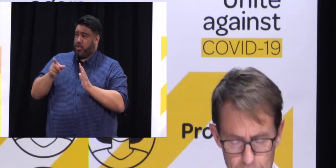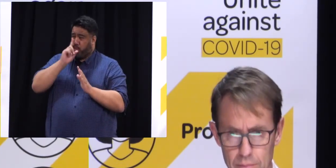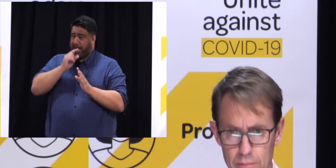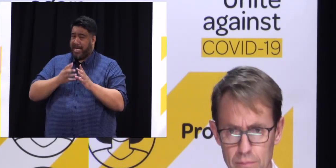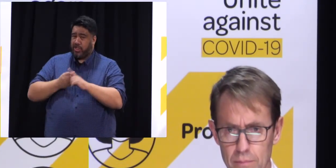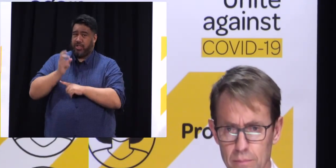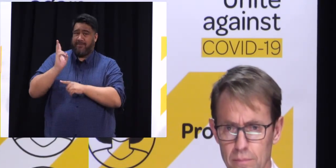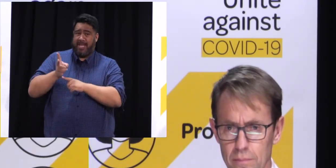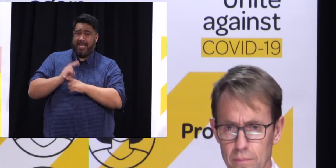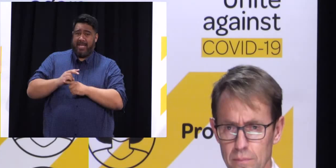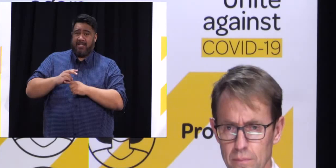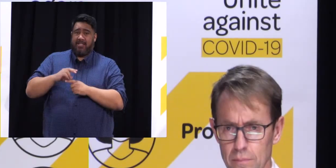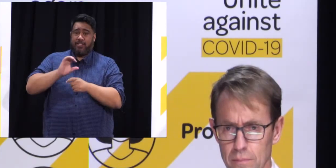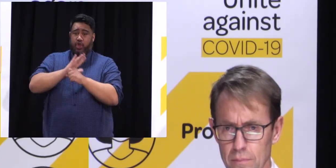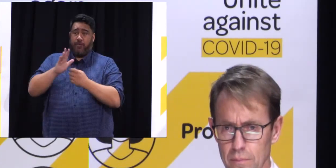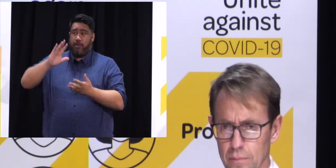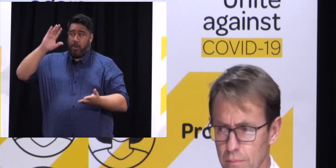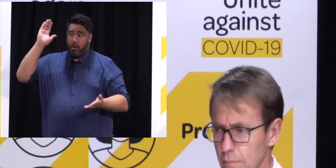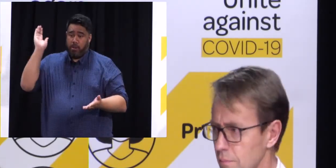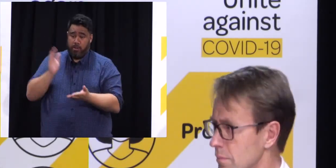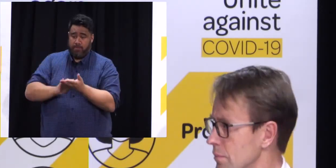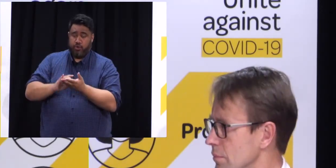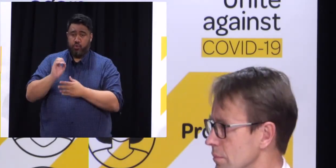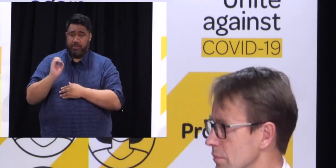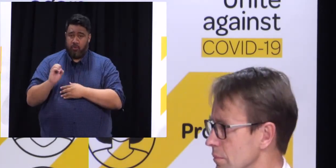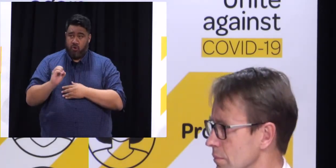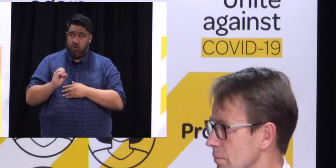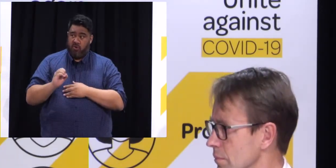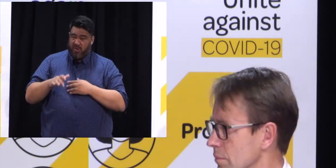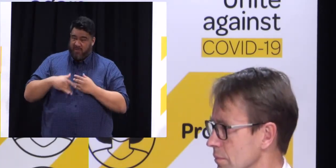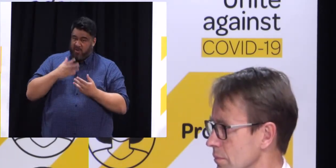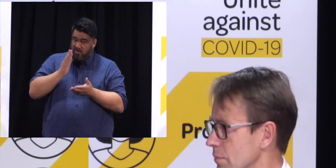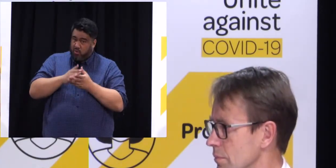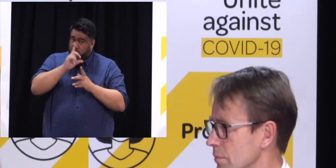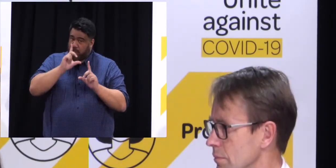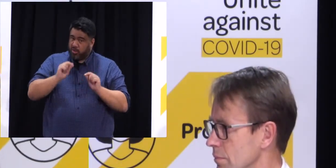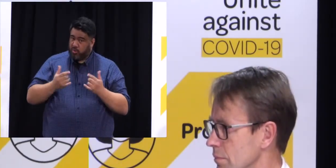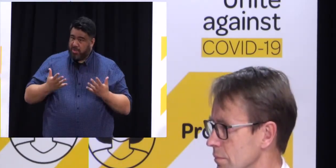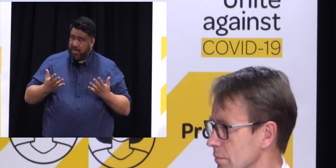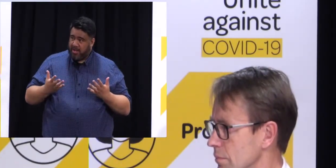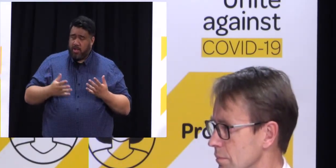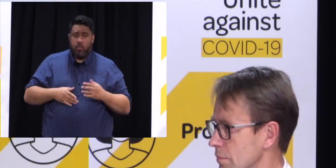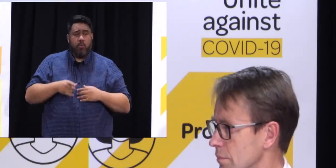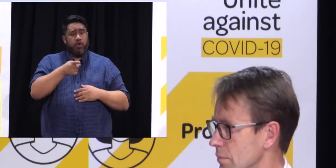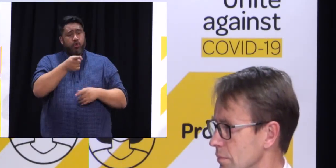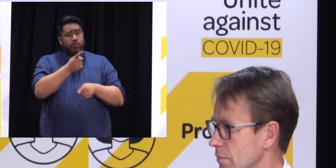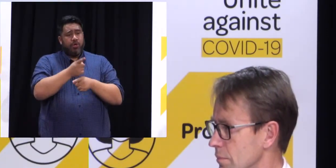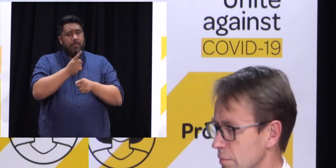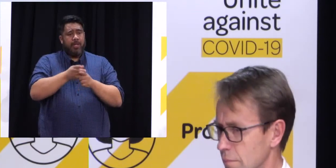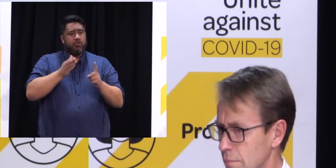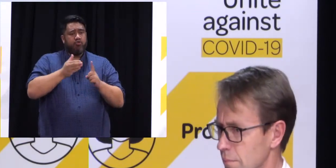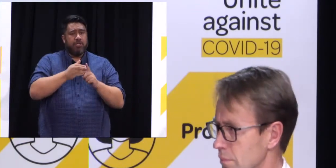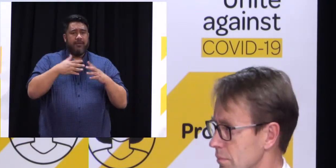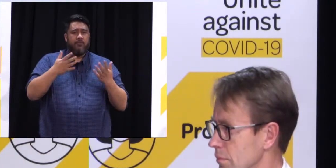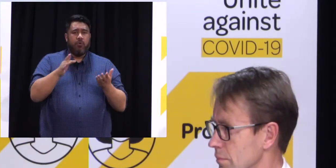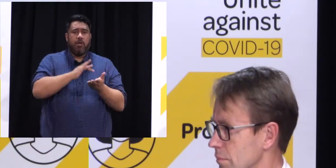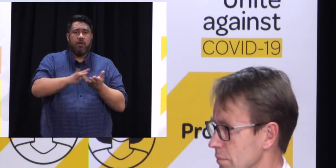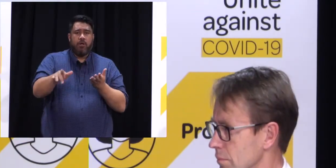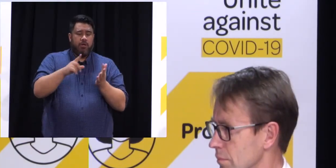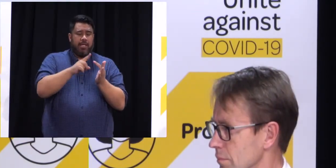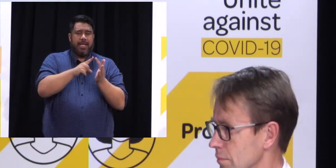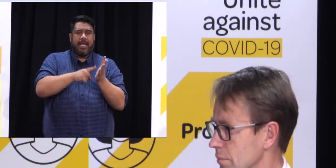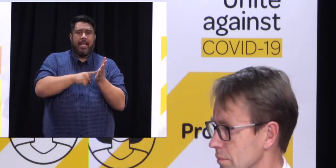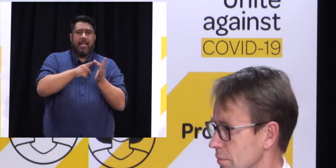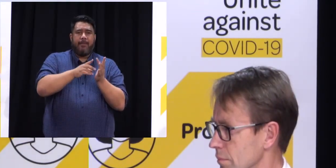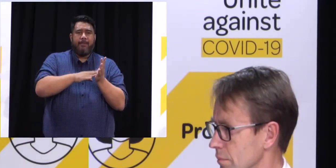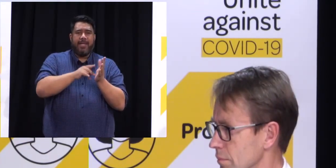so spectacularly last year? Well, look, so what you're speaking to is an elimination strategy, and I certainly can't